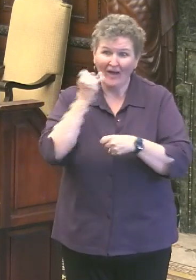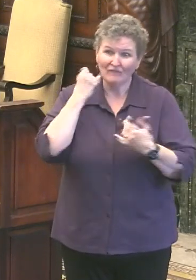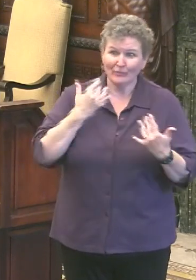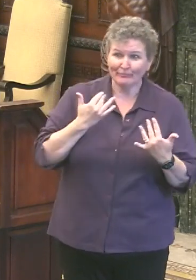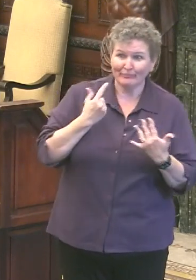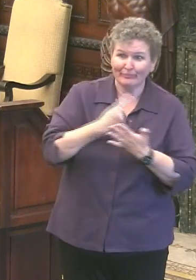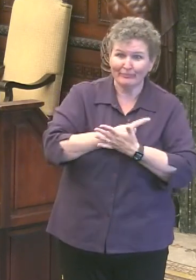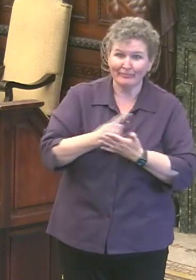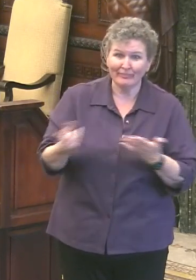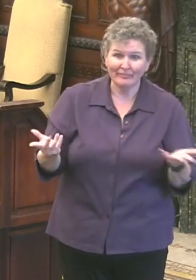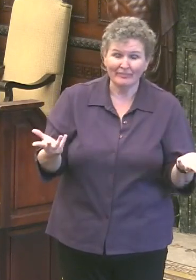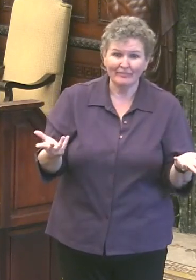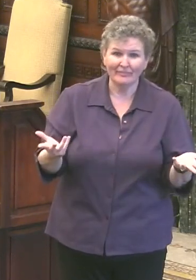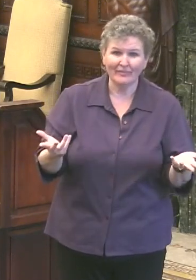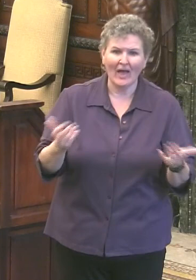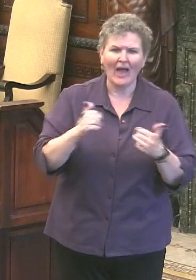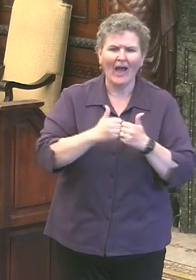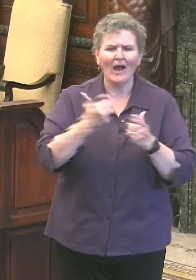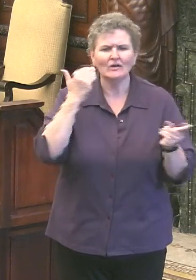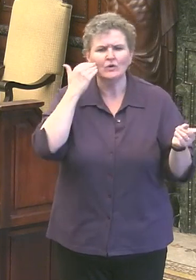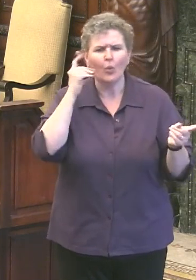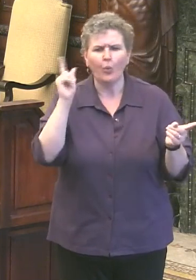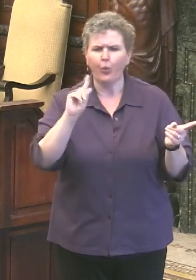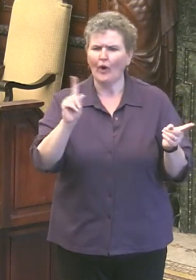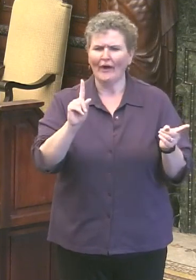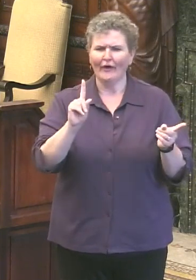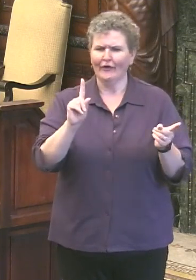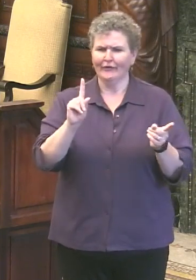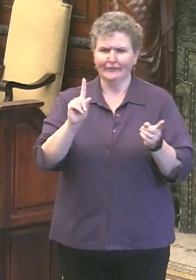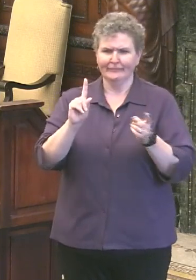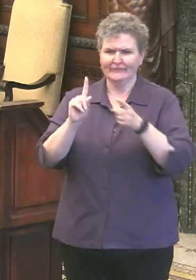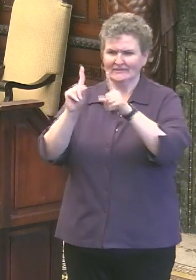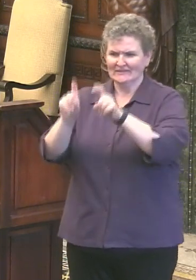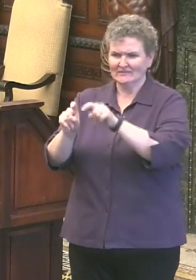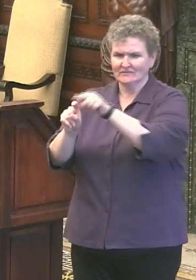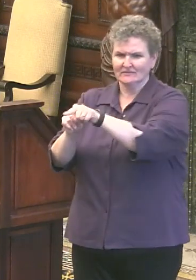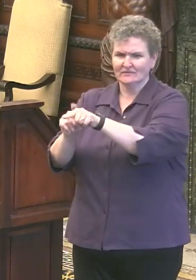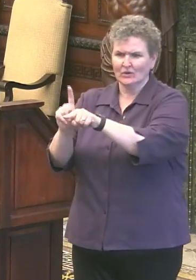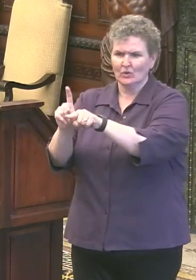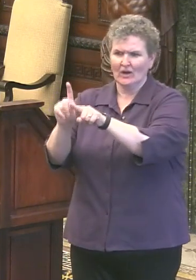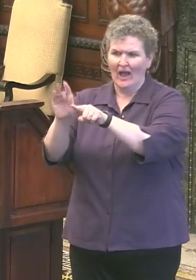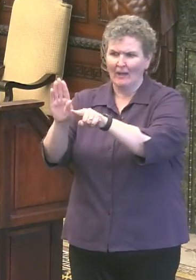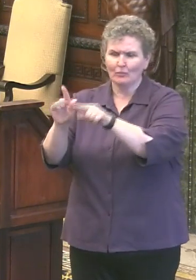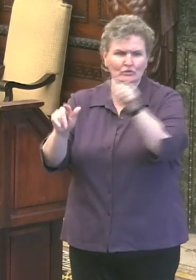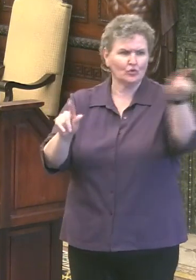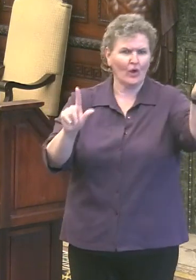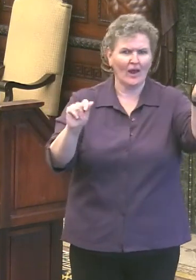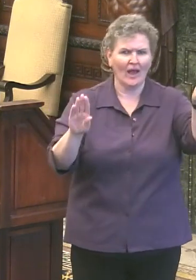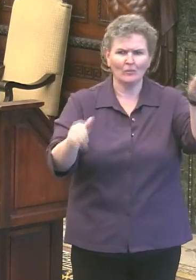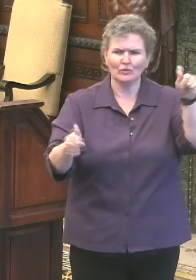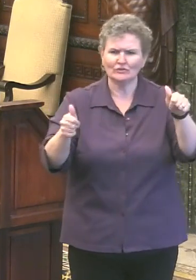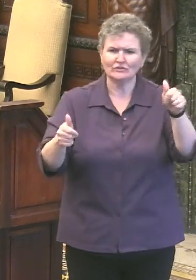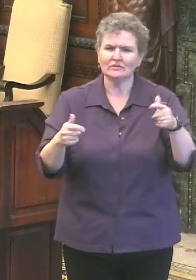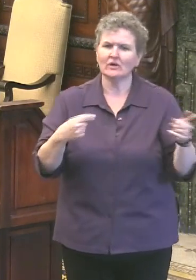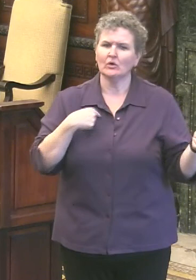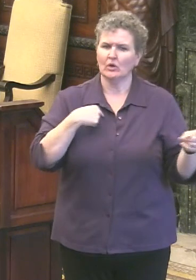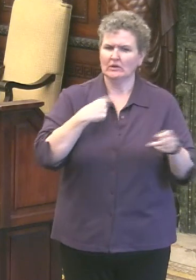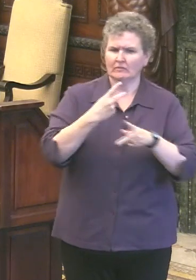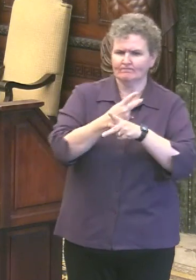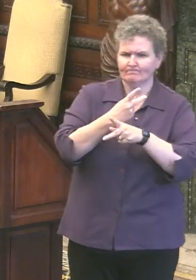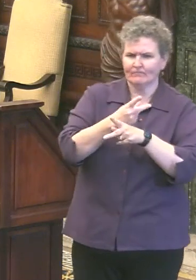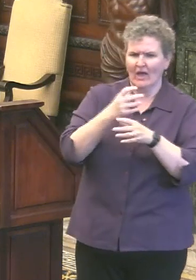tell which lab it's going to, or is there anything they can do? You know, we can look at our statistics. I have not heard